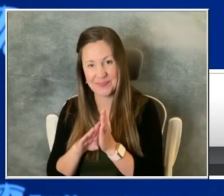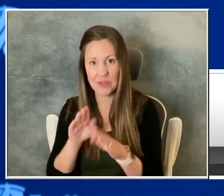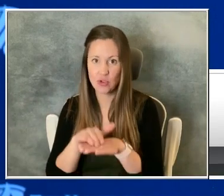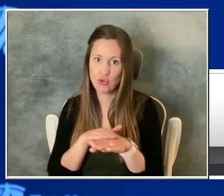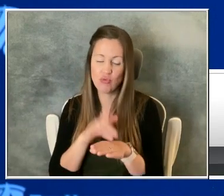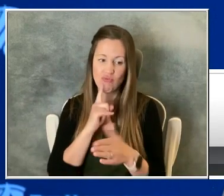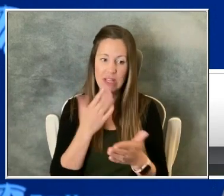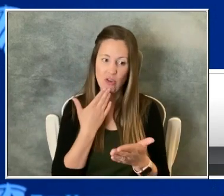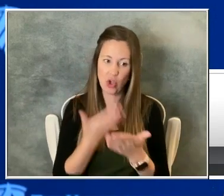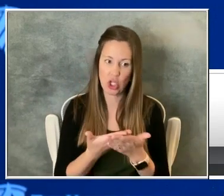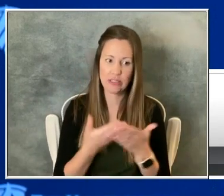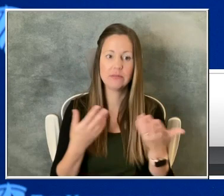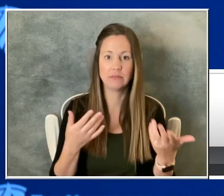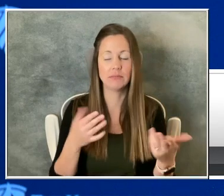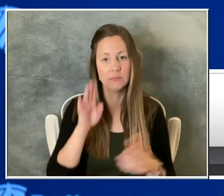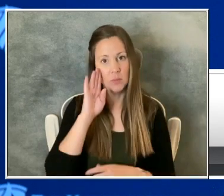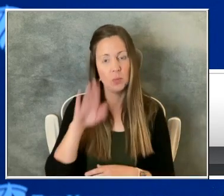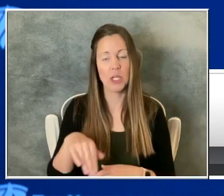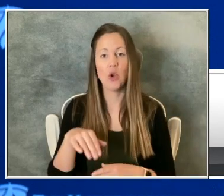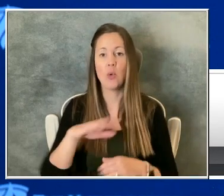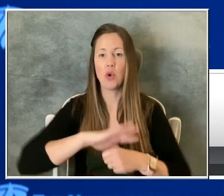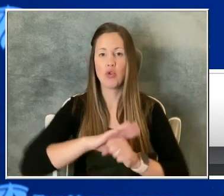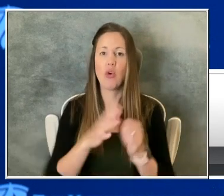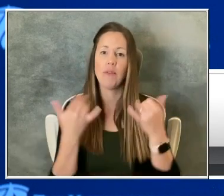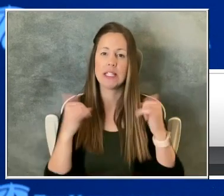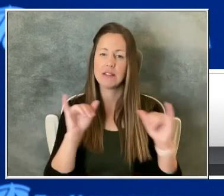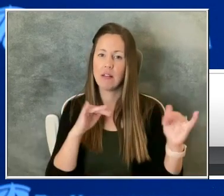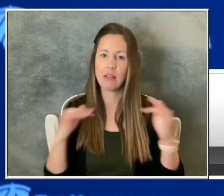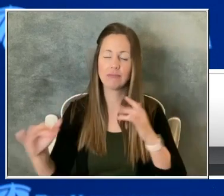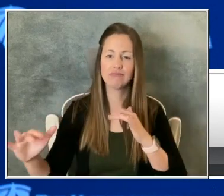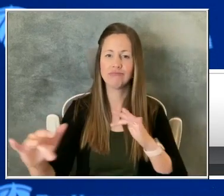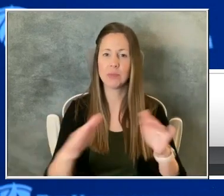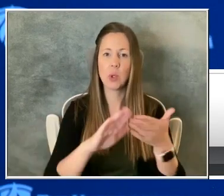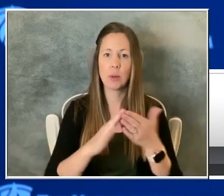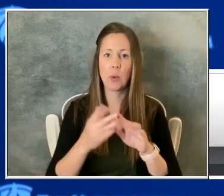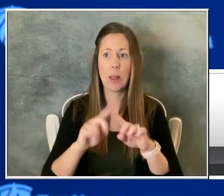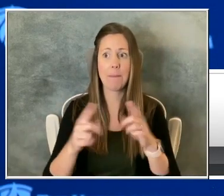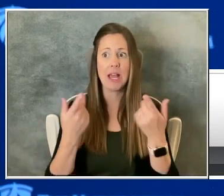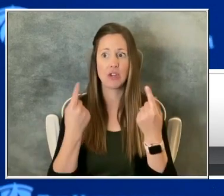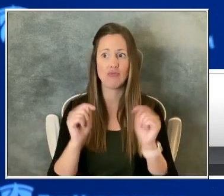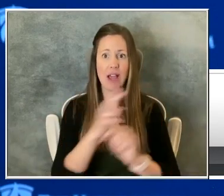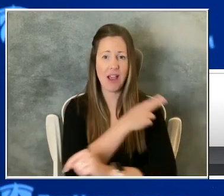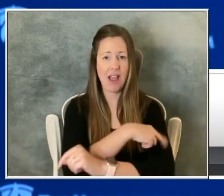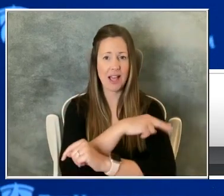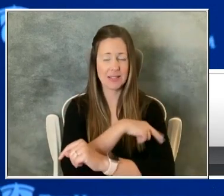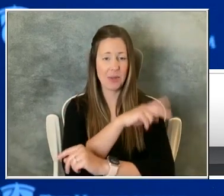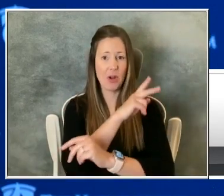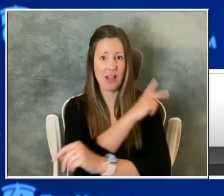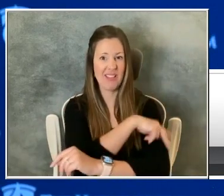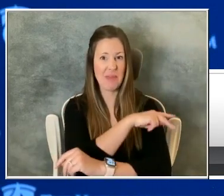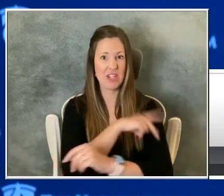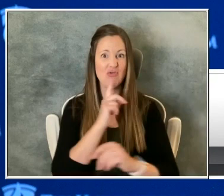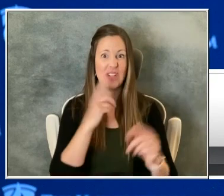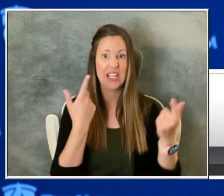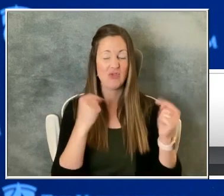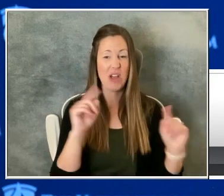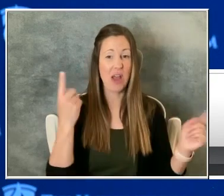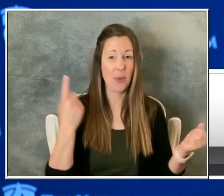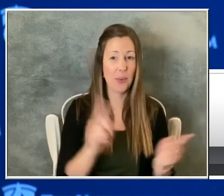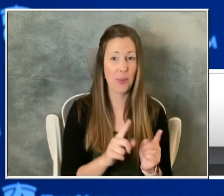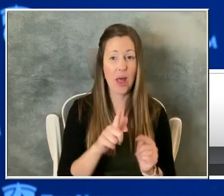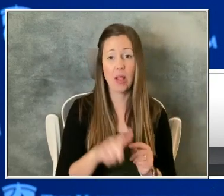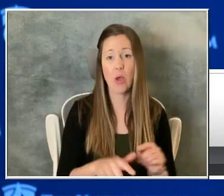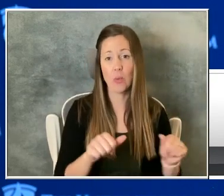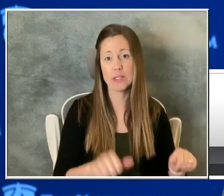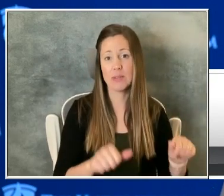still circulating in the community, but if we can keep the hospitalized patients as low as we can, that